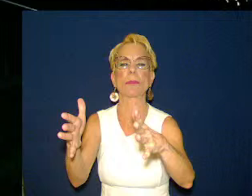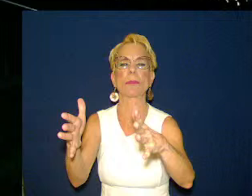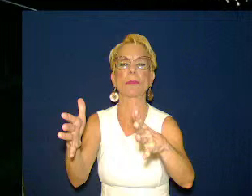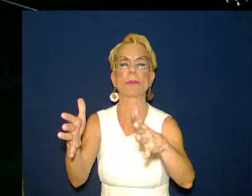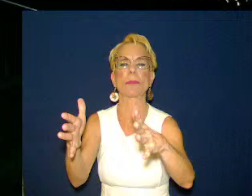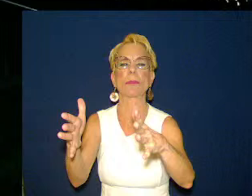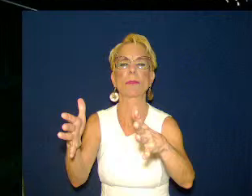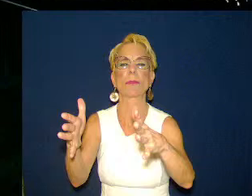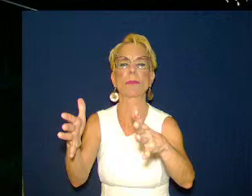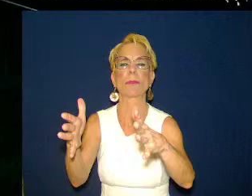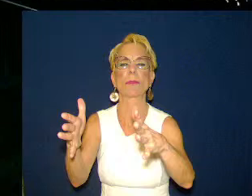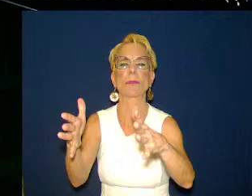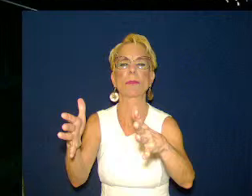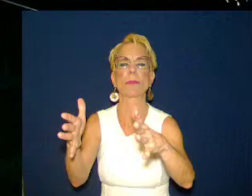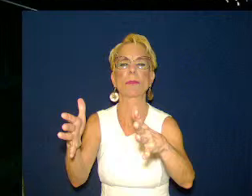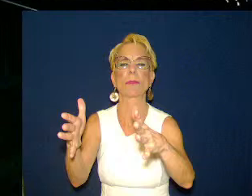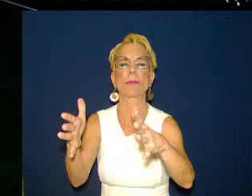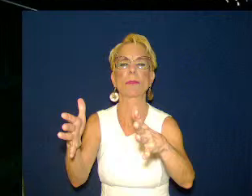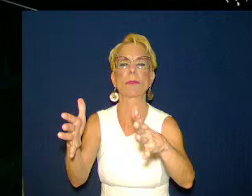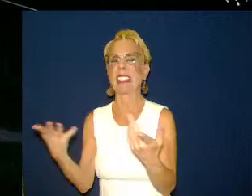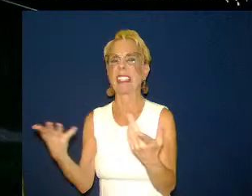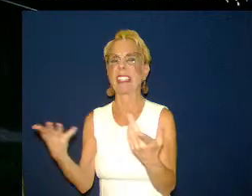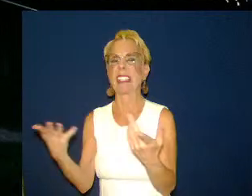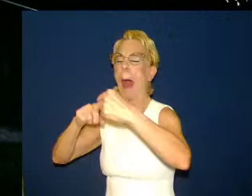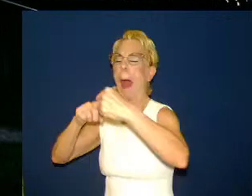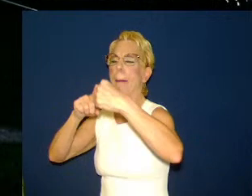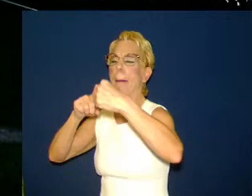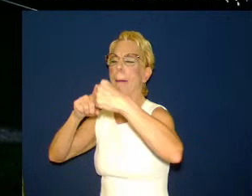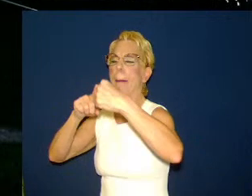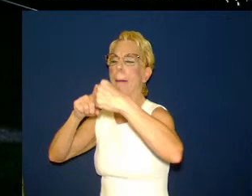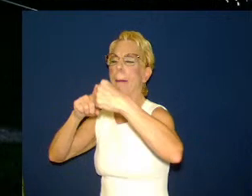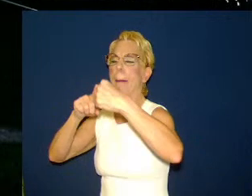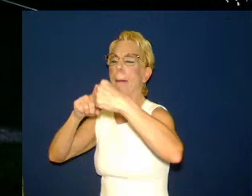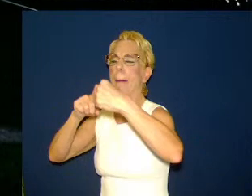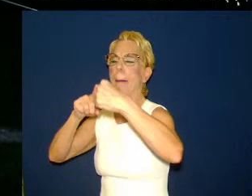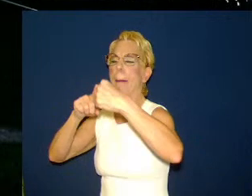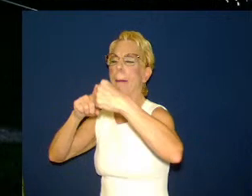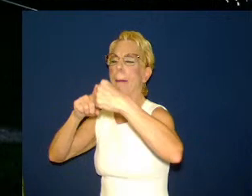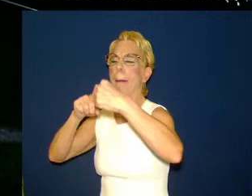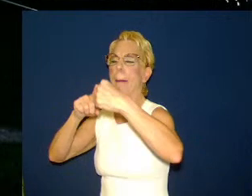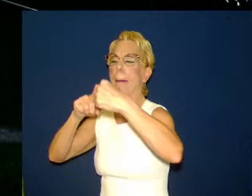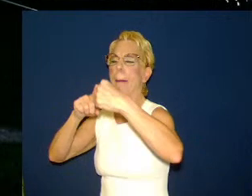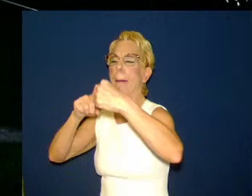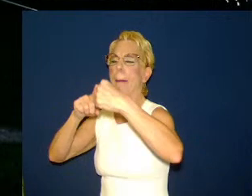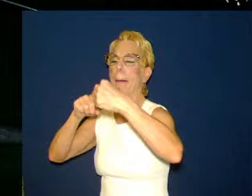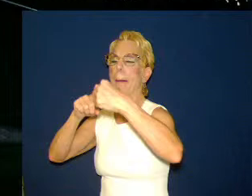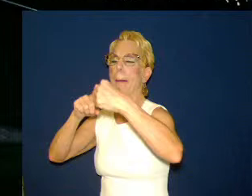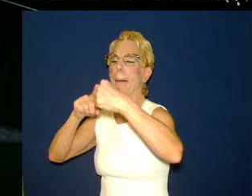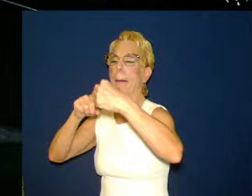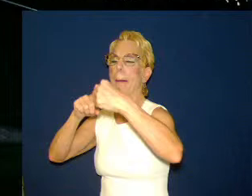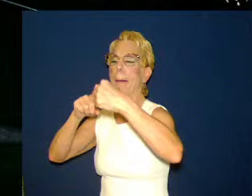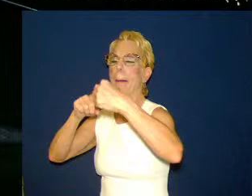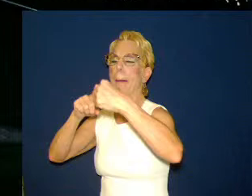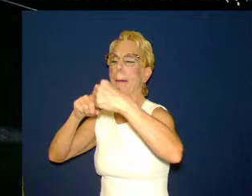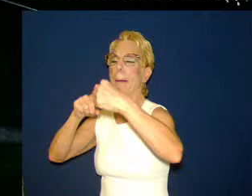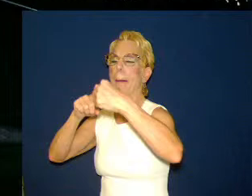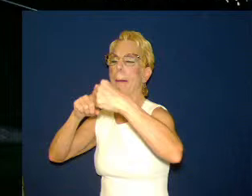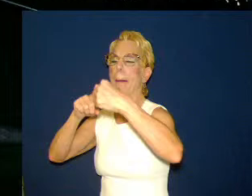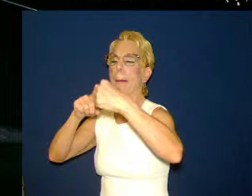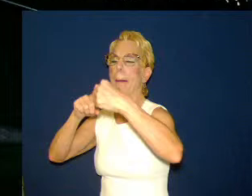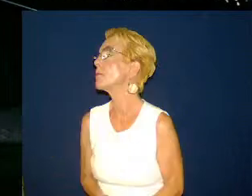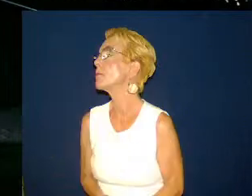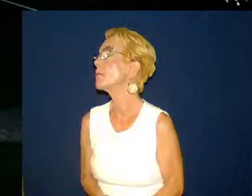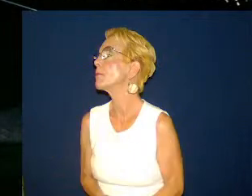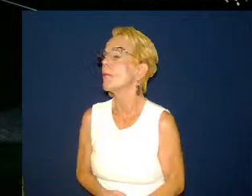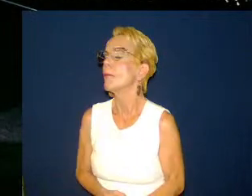total contrast to falsehood. Anything out there that might be false or is false, Jesus is